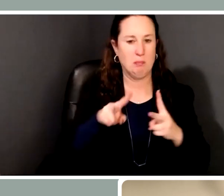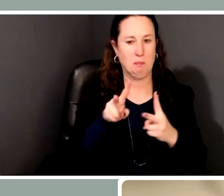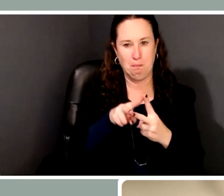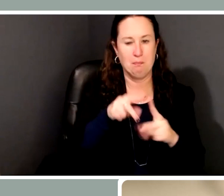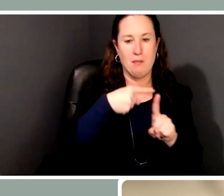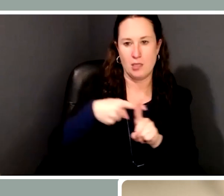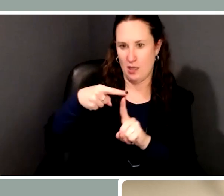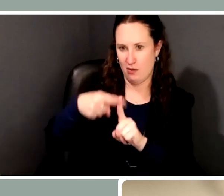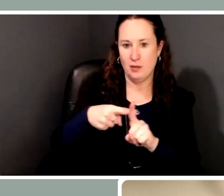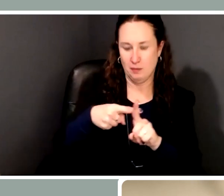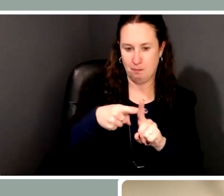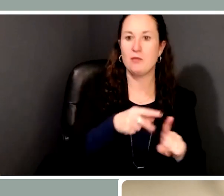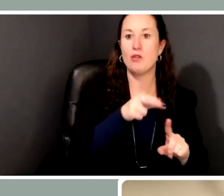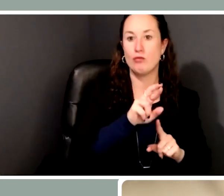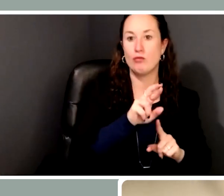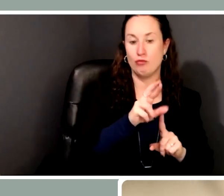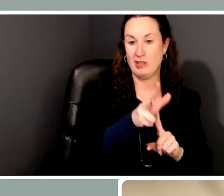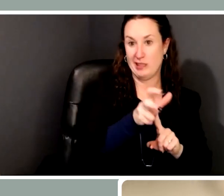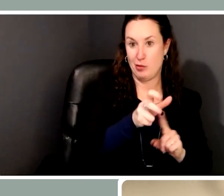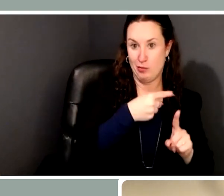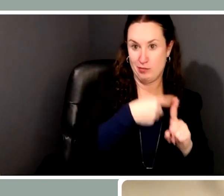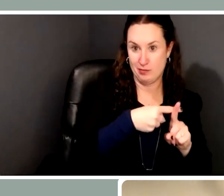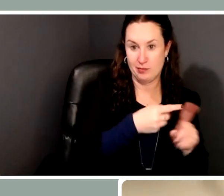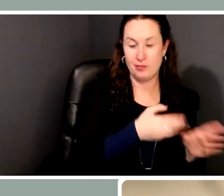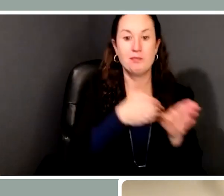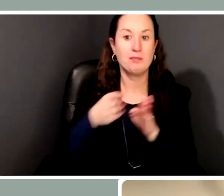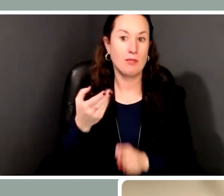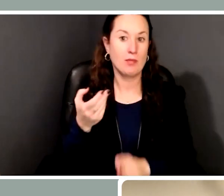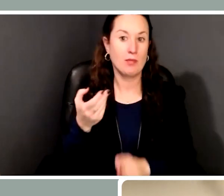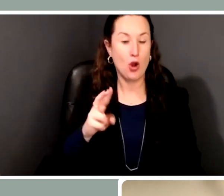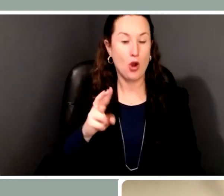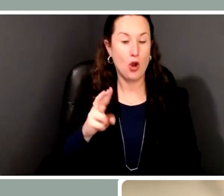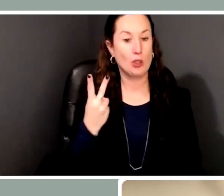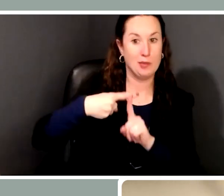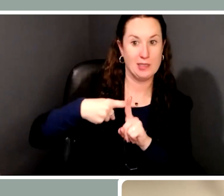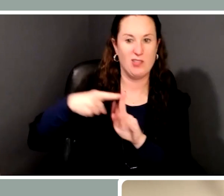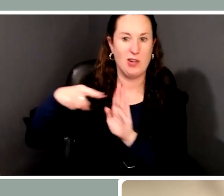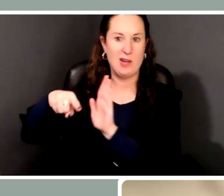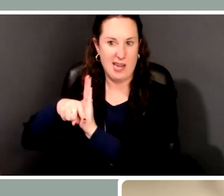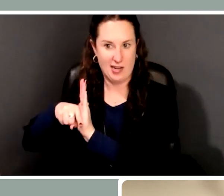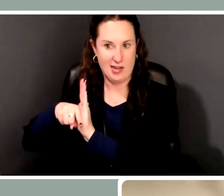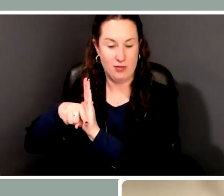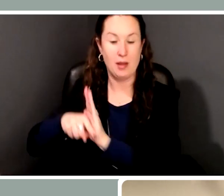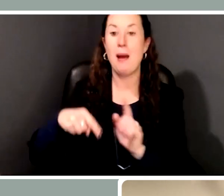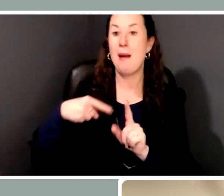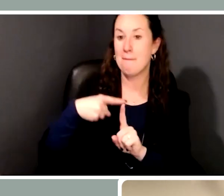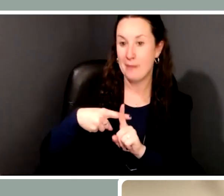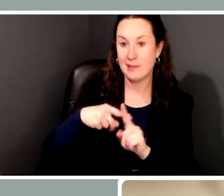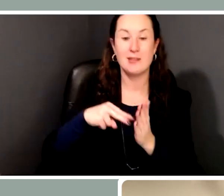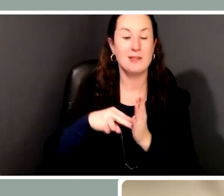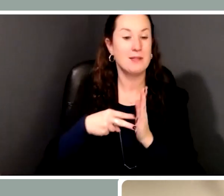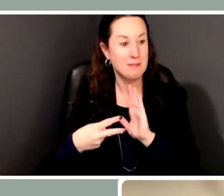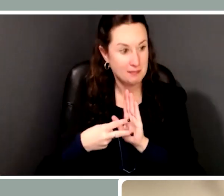positive. And then or HER2 positive or HER2 negative. And HER2 positive was either that it